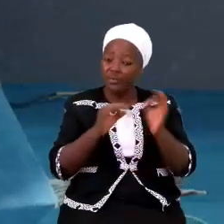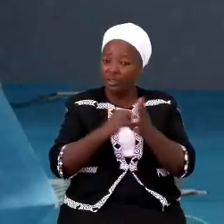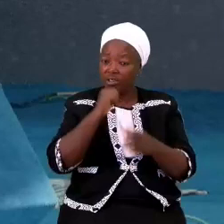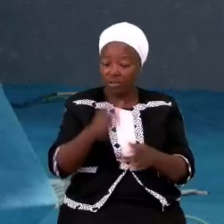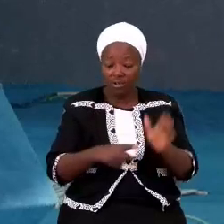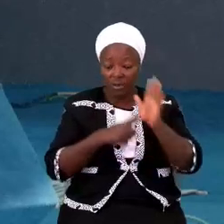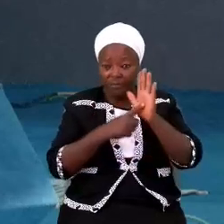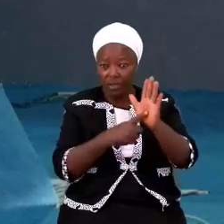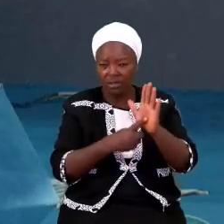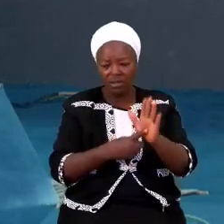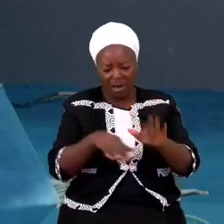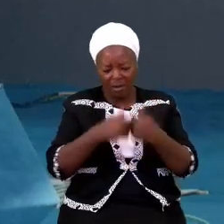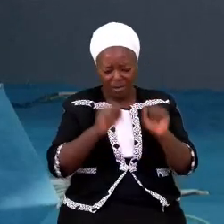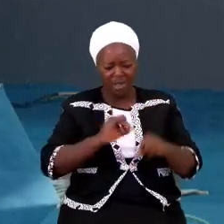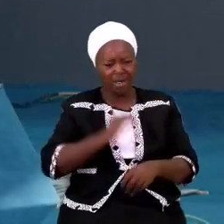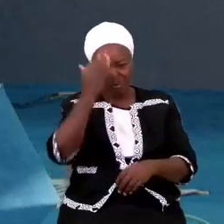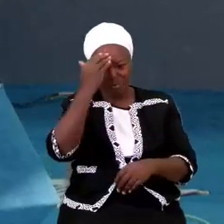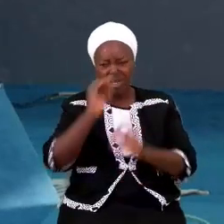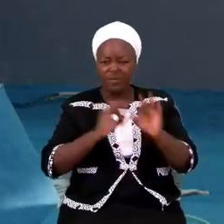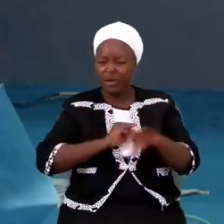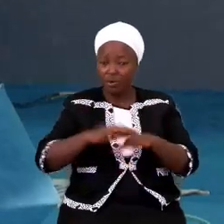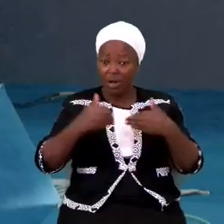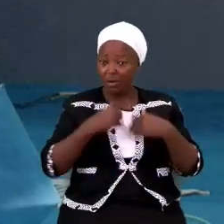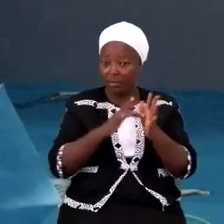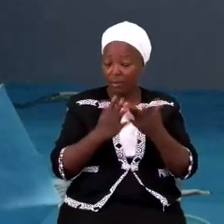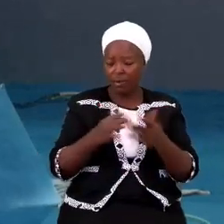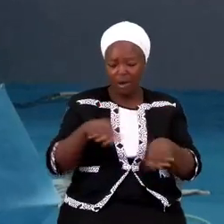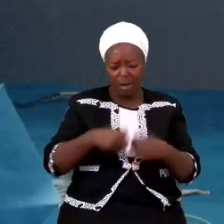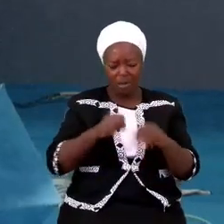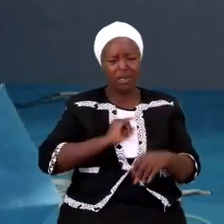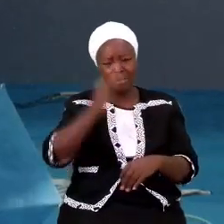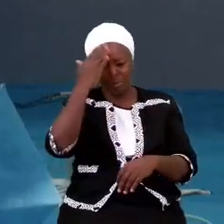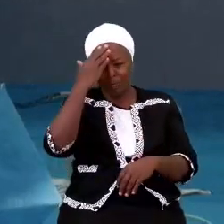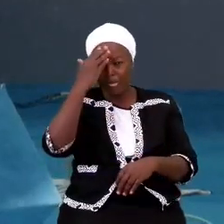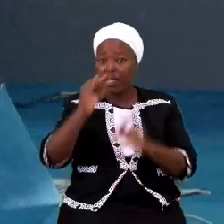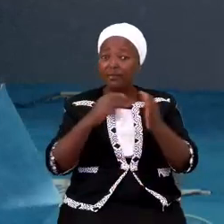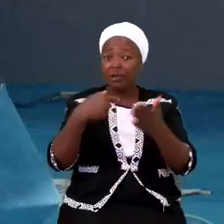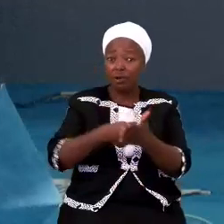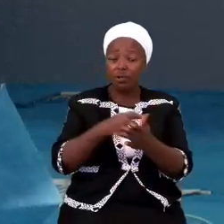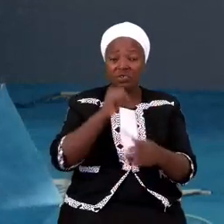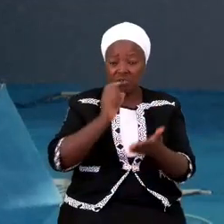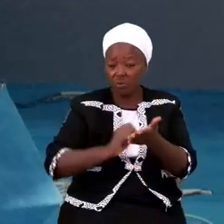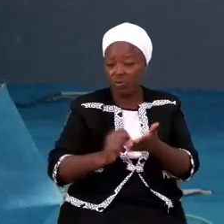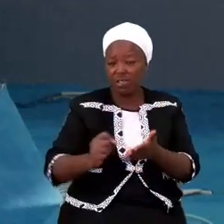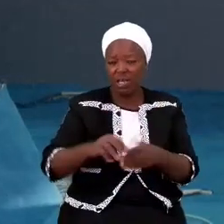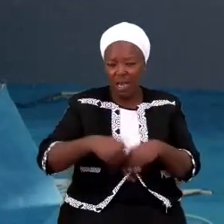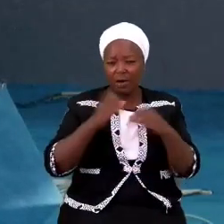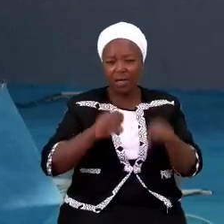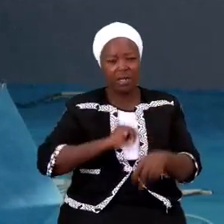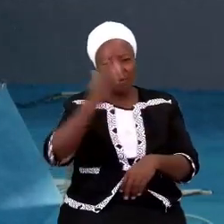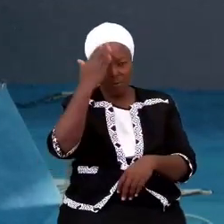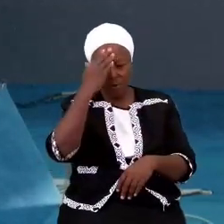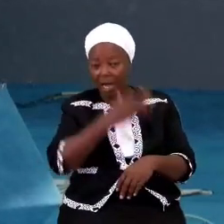how do I know? And if Christ has not revealed unto us who the Father is, his love, his